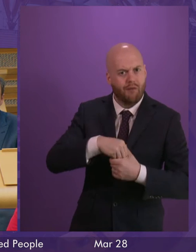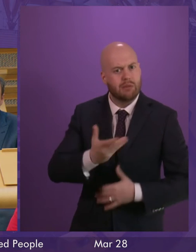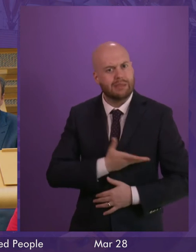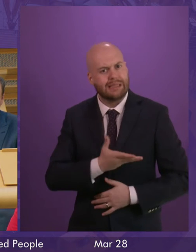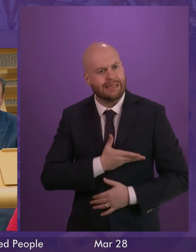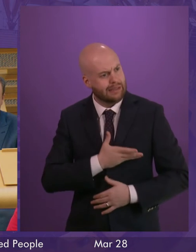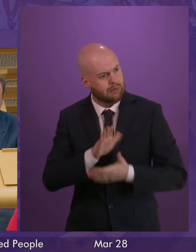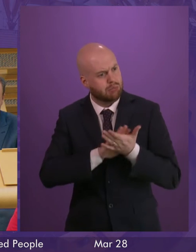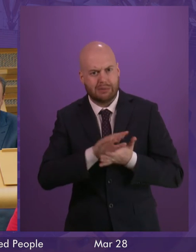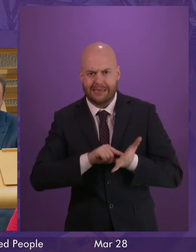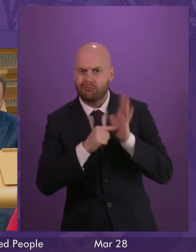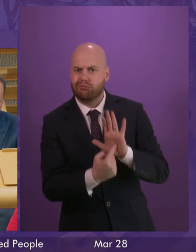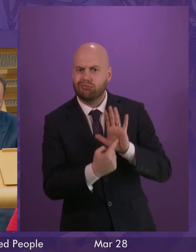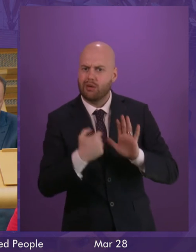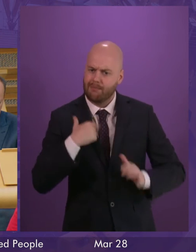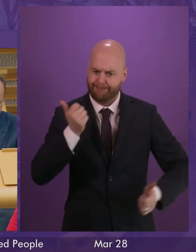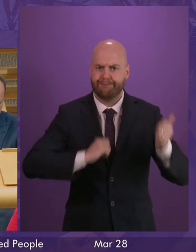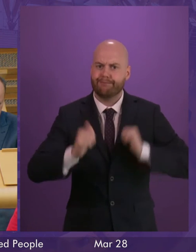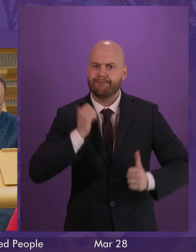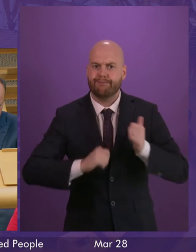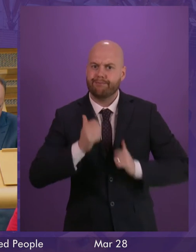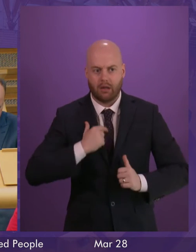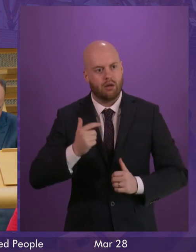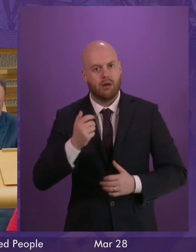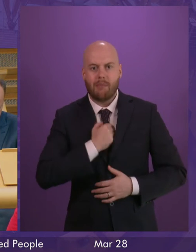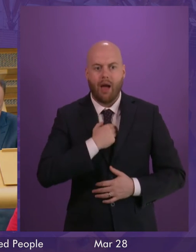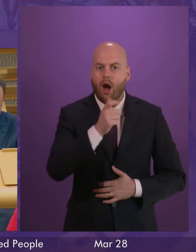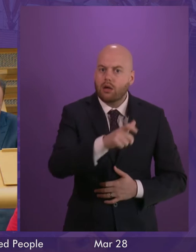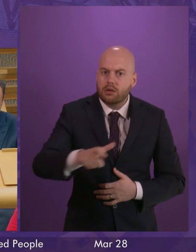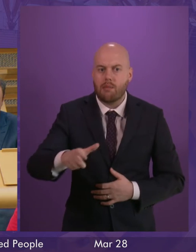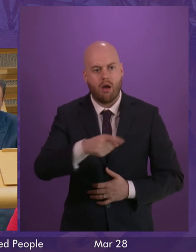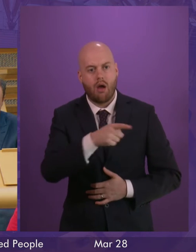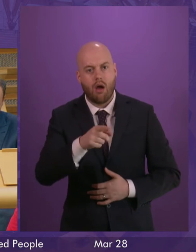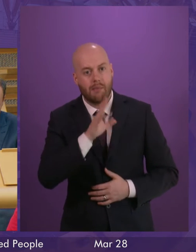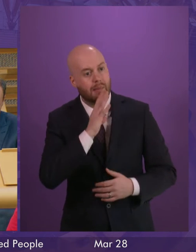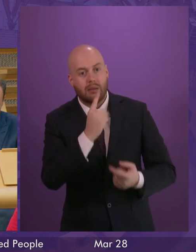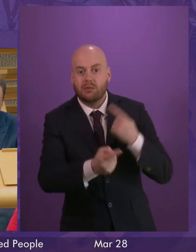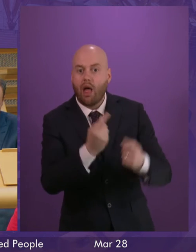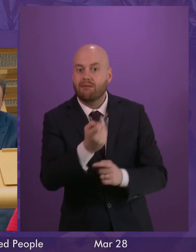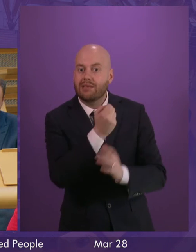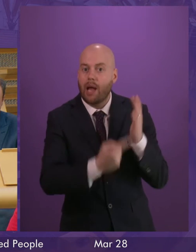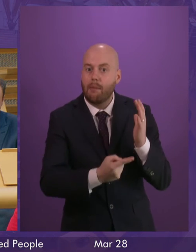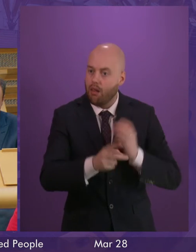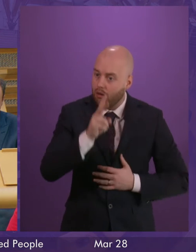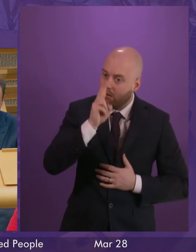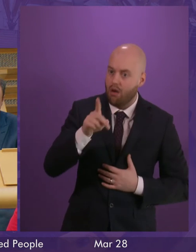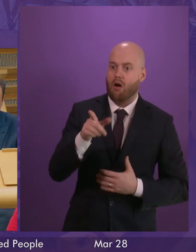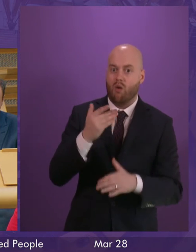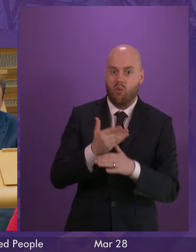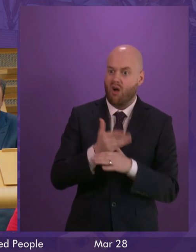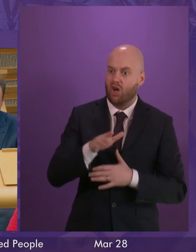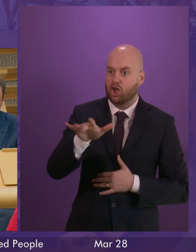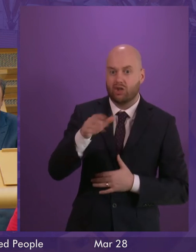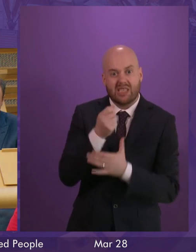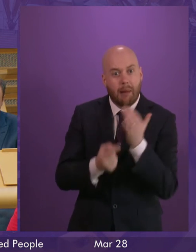the delivery of the customers within the workforce can help in maintaining a long-term proposal that people buy in